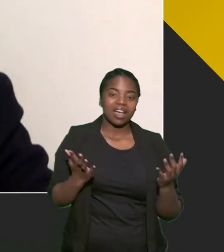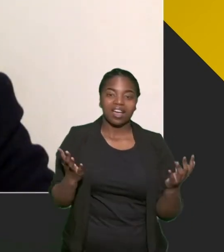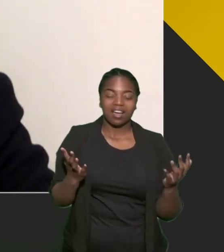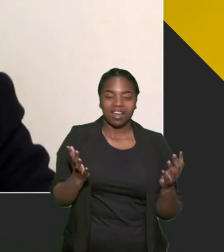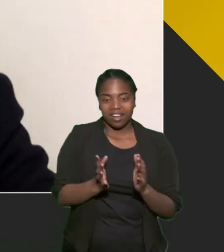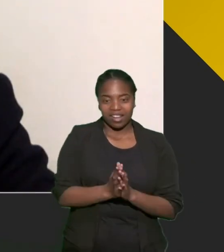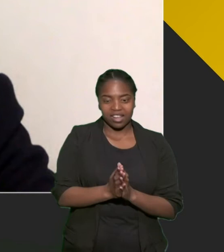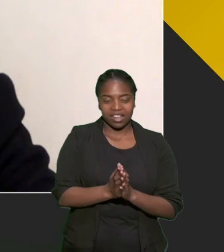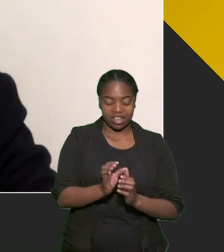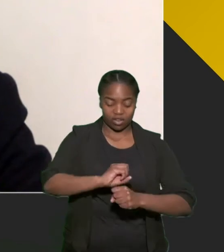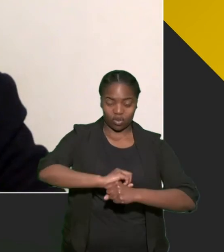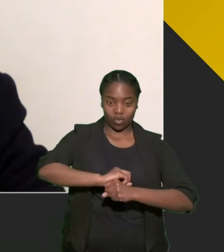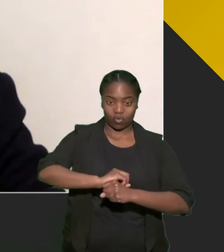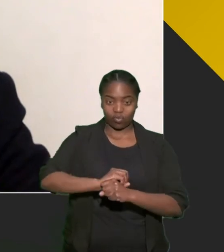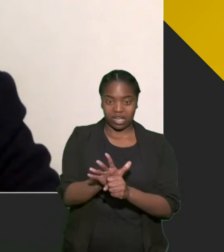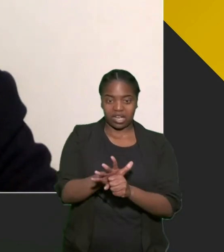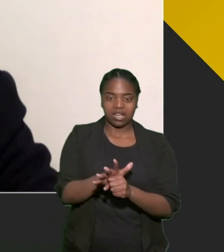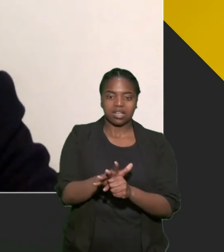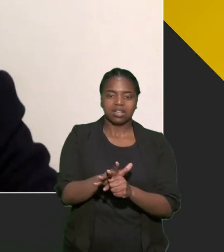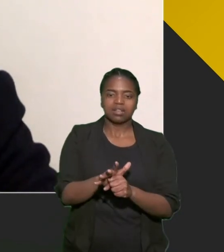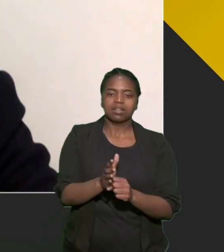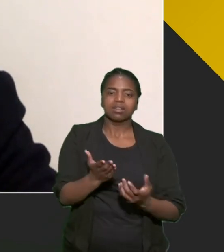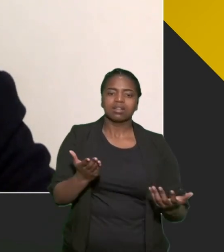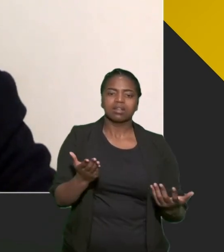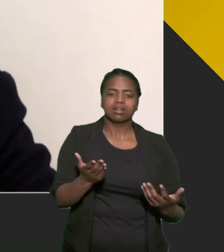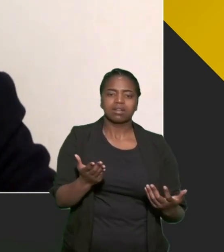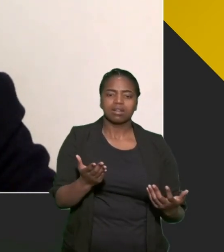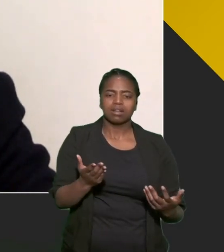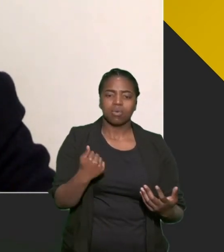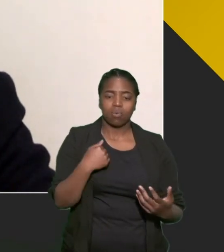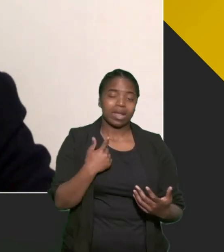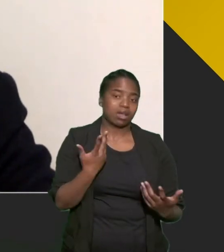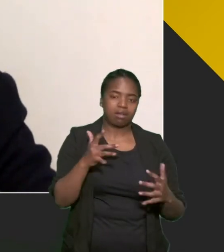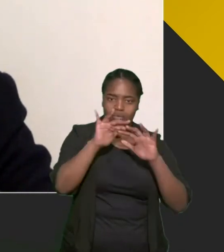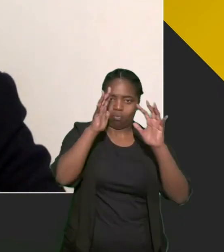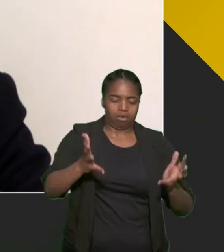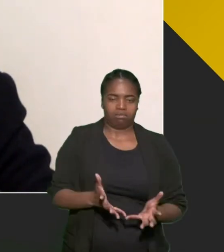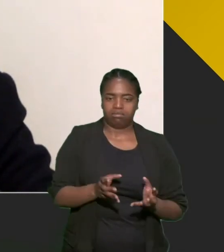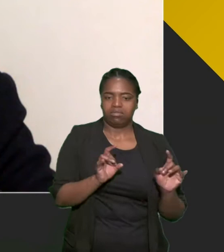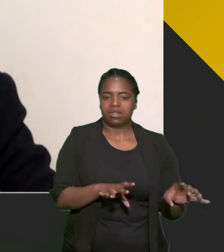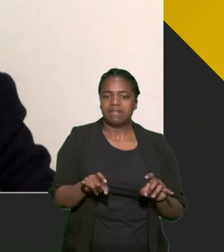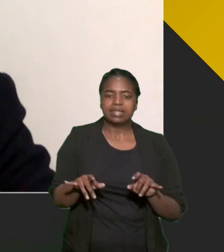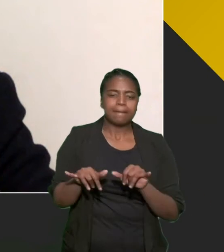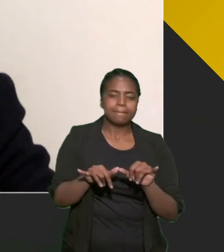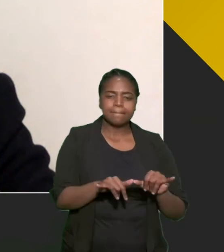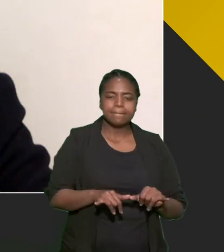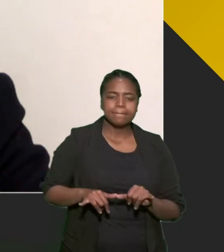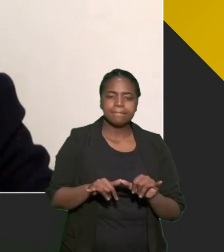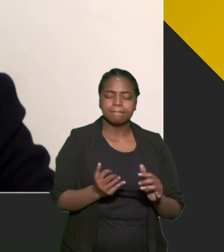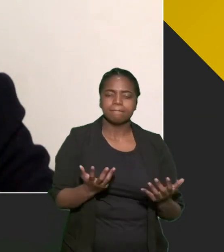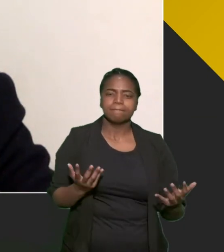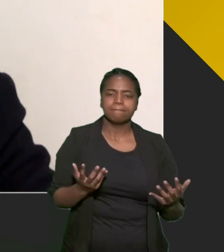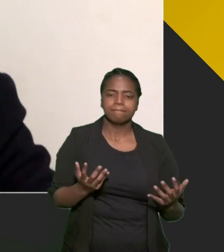I think COVID-19, or matters, has affected all the countries worldwide. And we're seeing